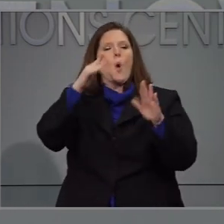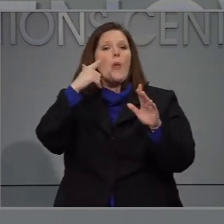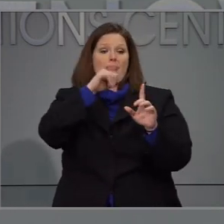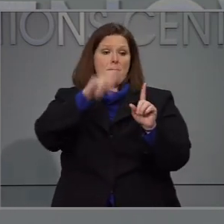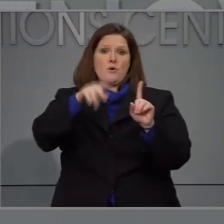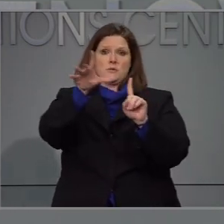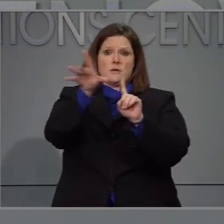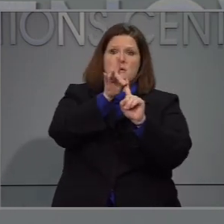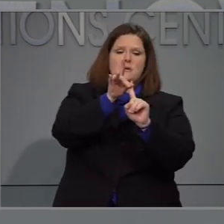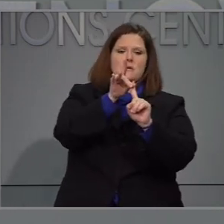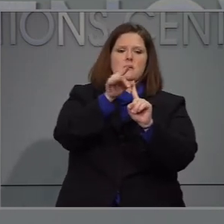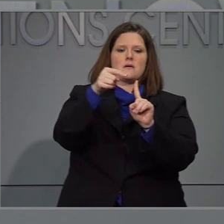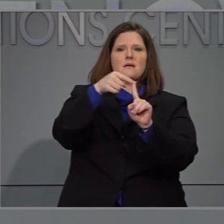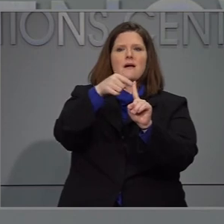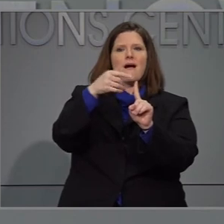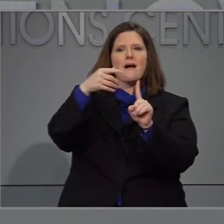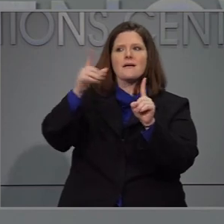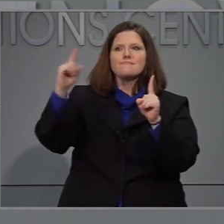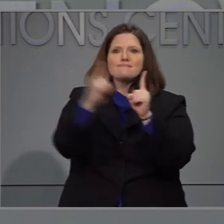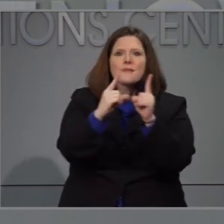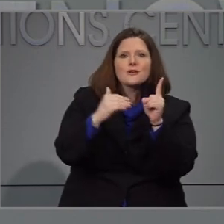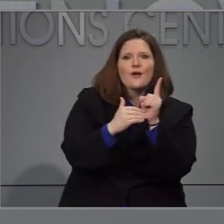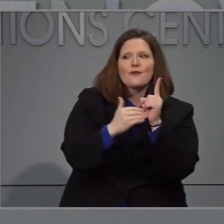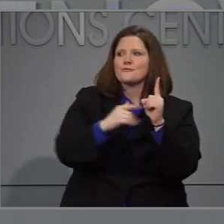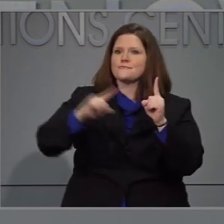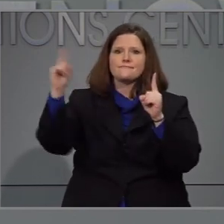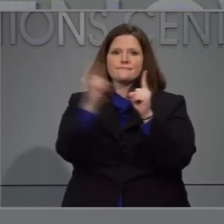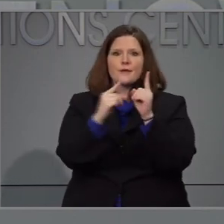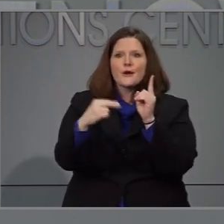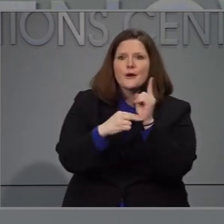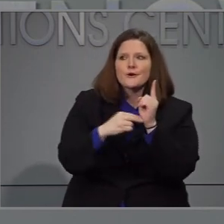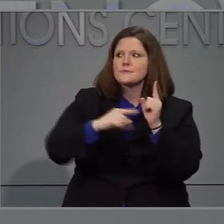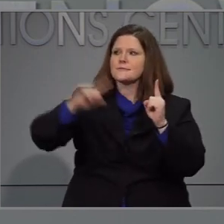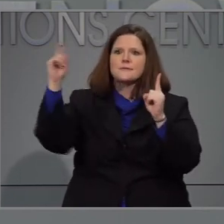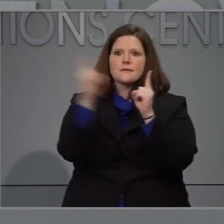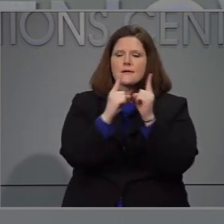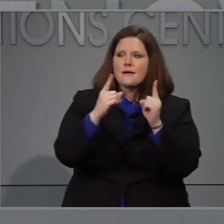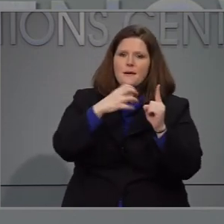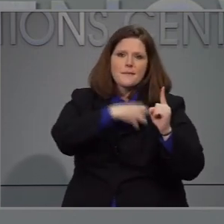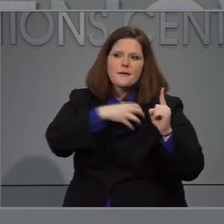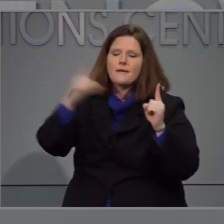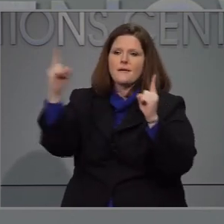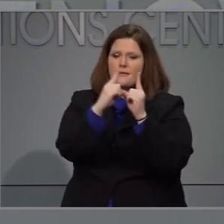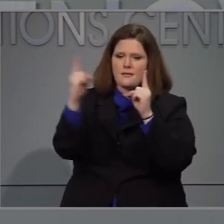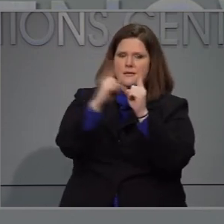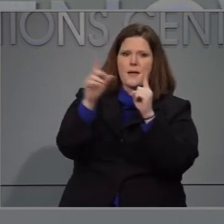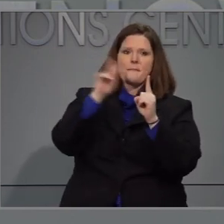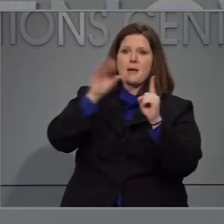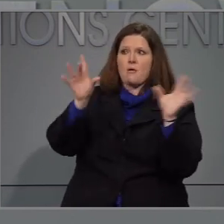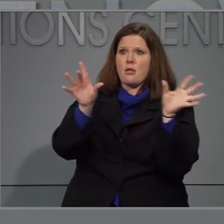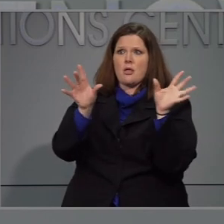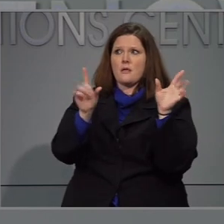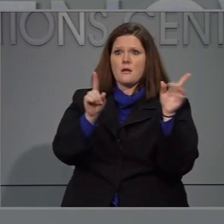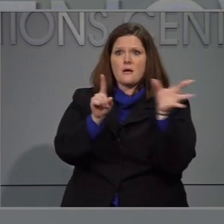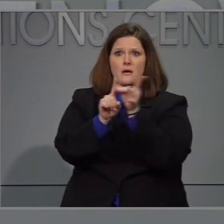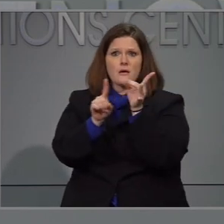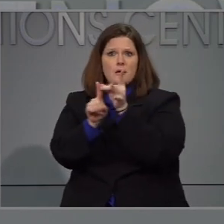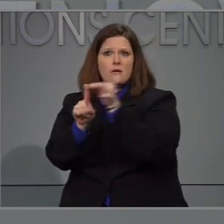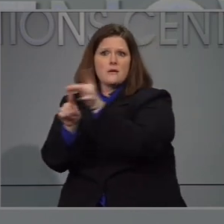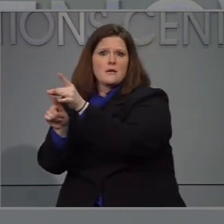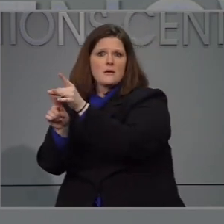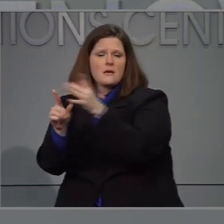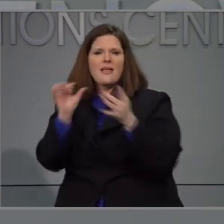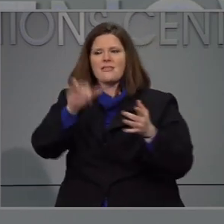and particularly our hospitalized patients and others. So we'll continue to prioritize that testing, but it will be focused on outbreaks as it